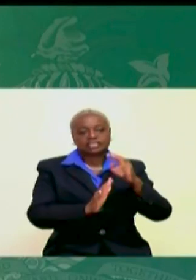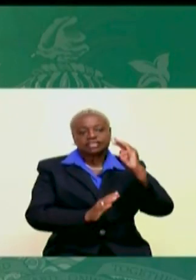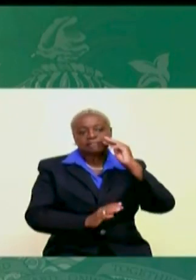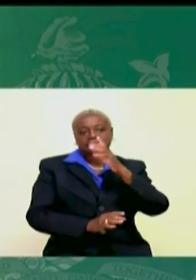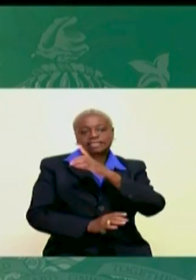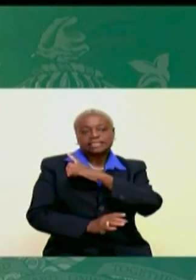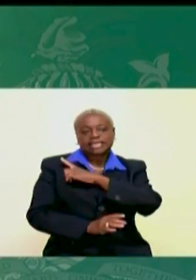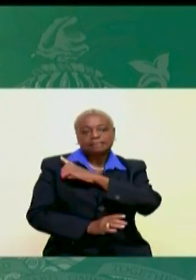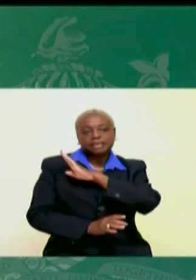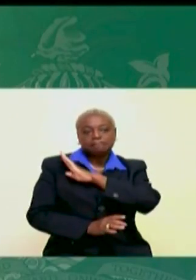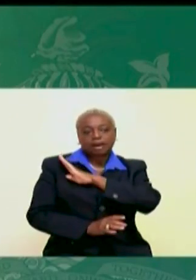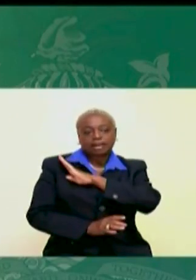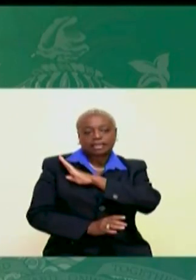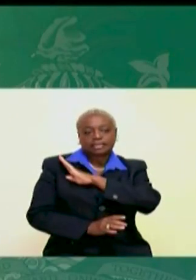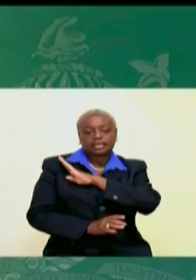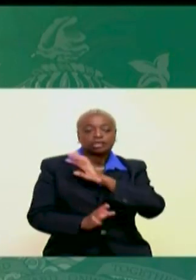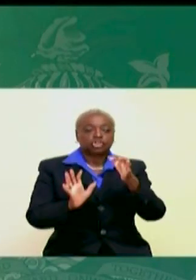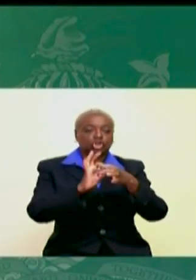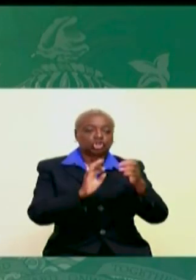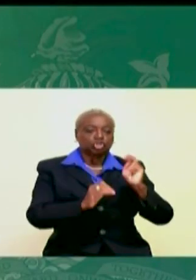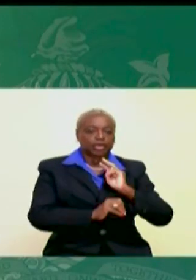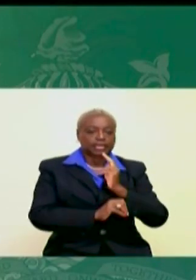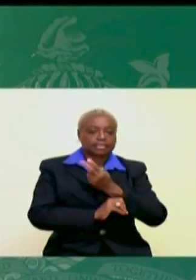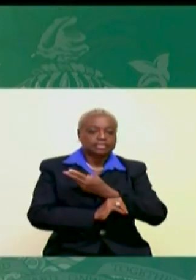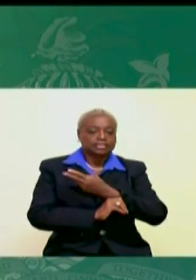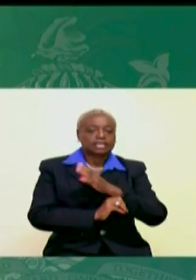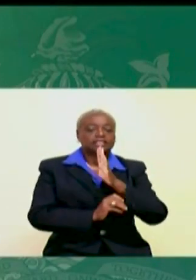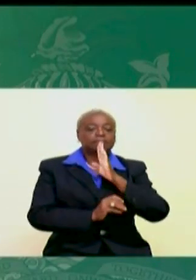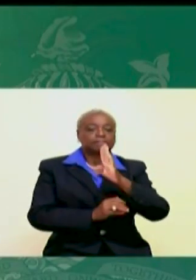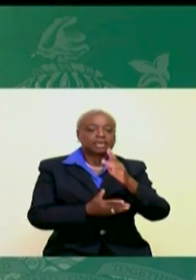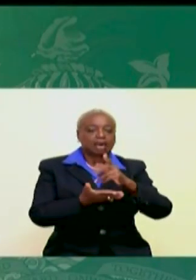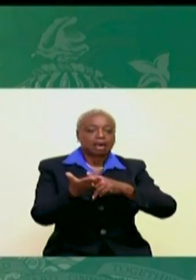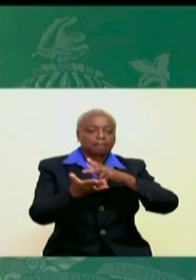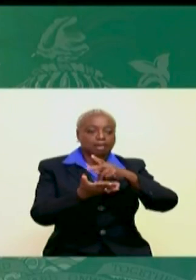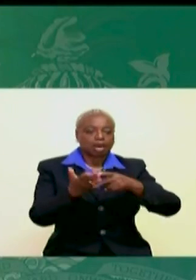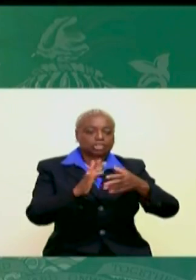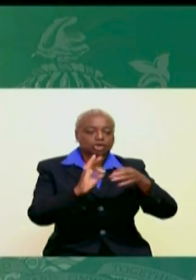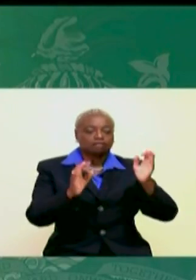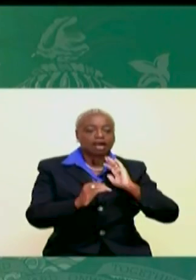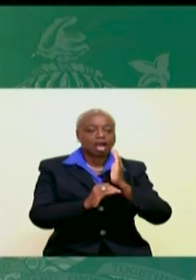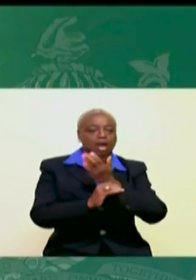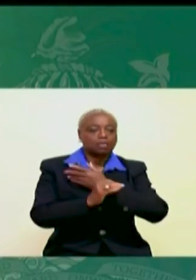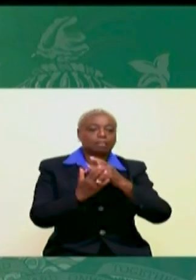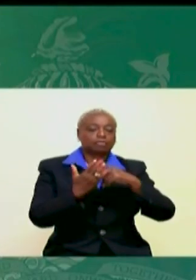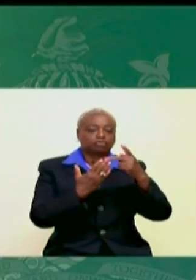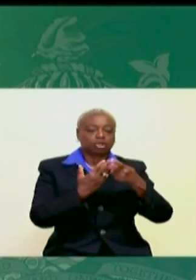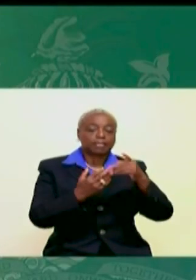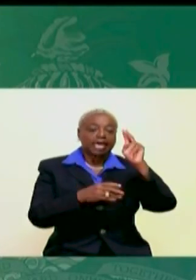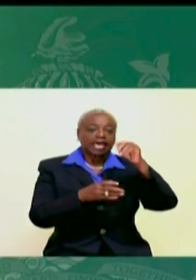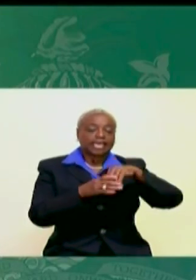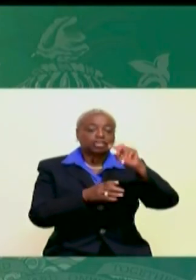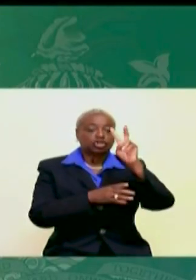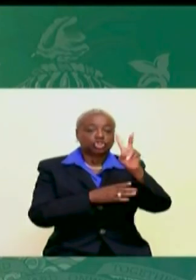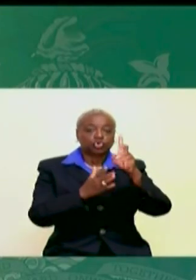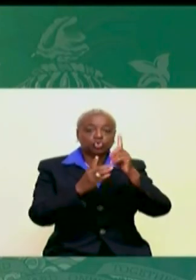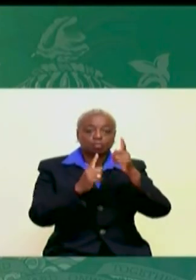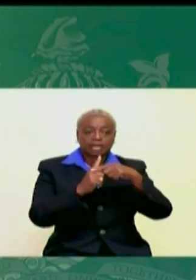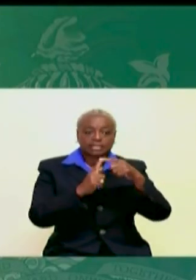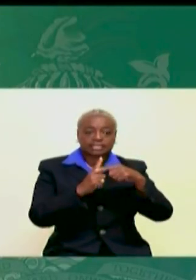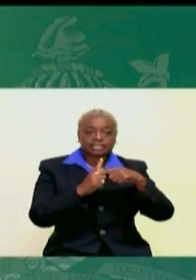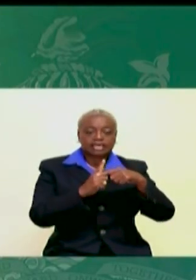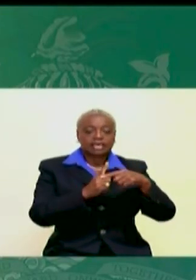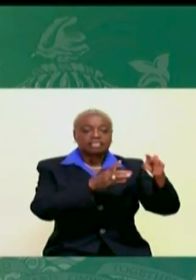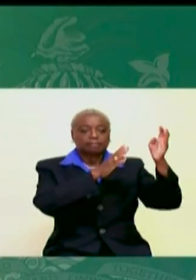join us to be a part of our program, Madam Speaker, because it's very important. In 2 months, Madam Speaker, the Bahamas will be hosting